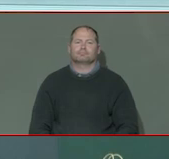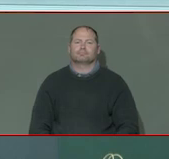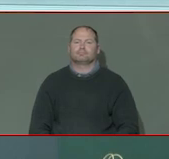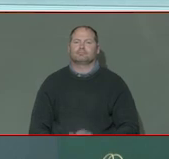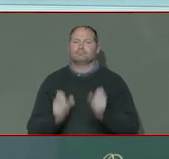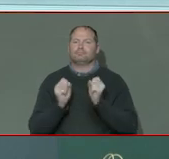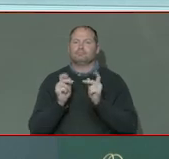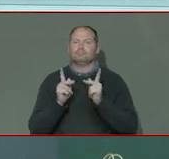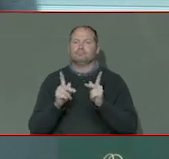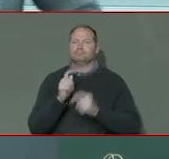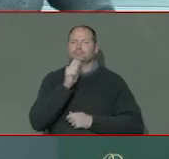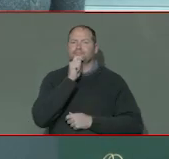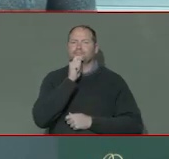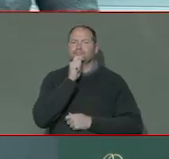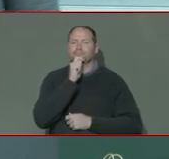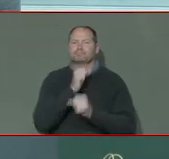Okay, good morning, grade 12.